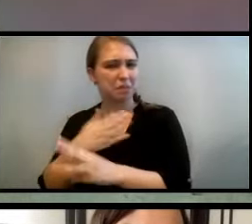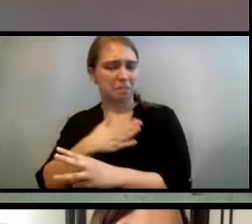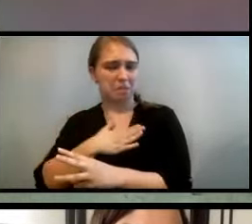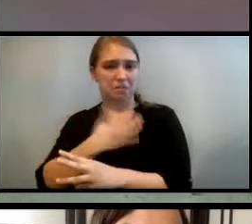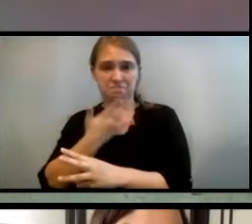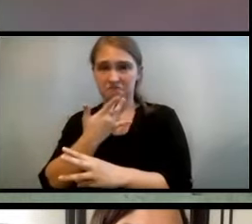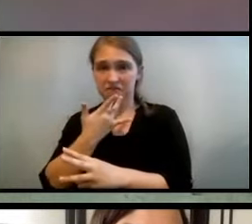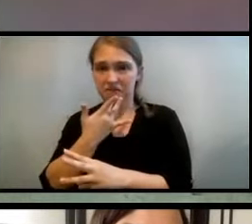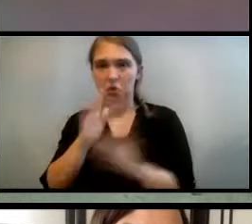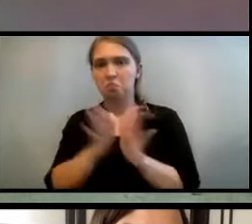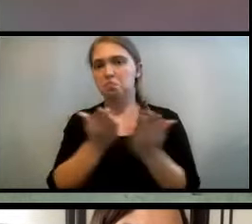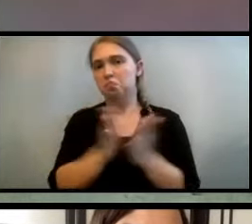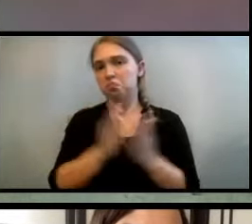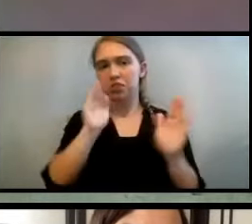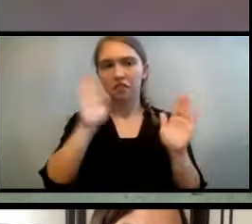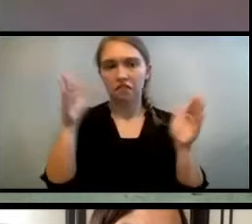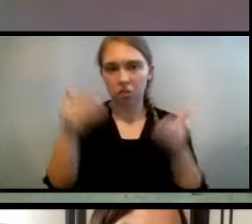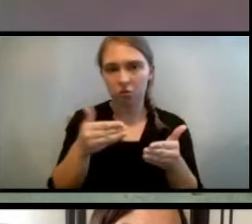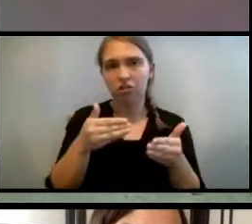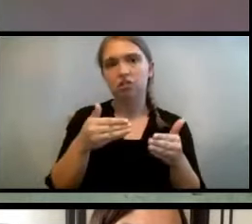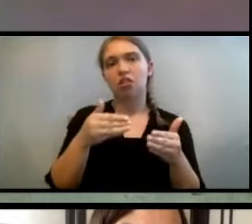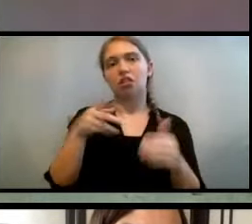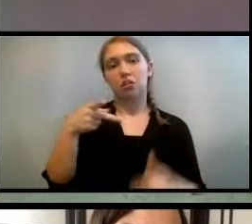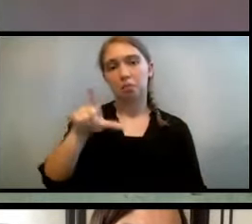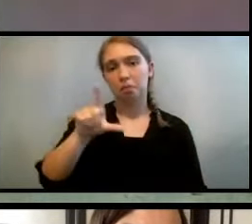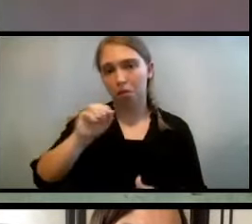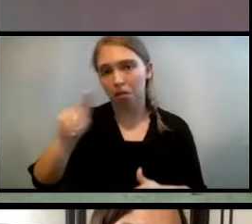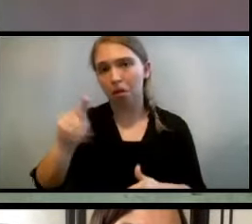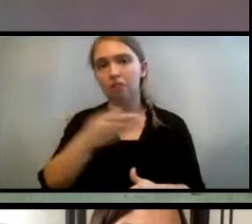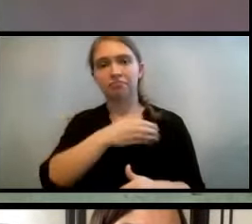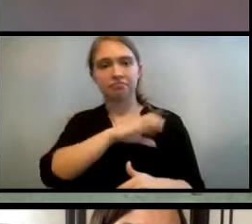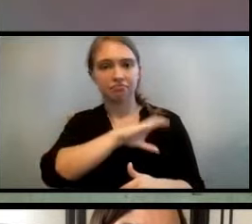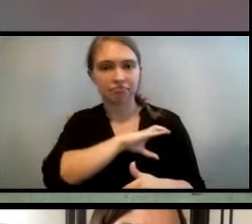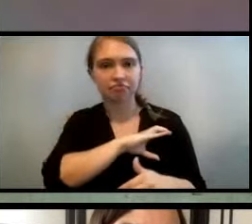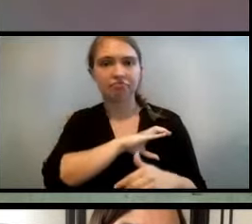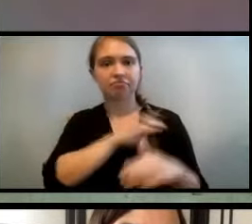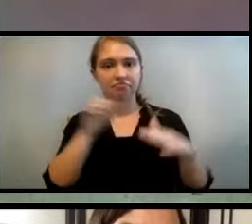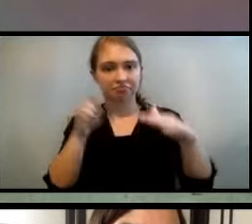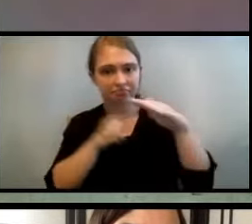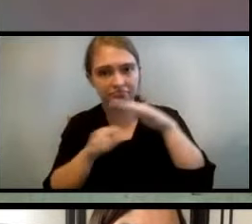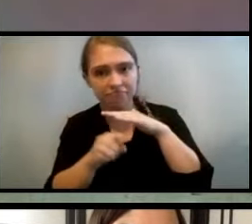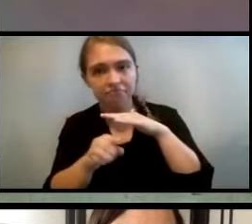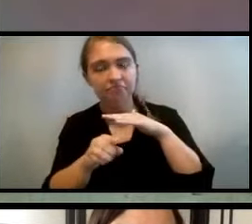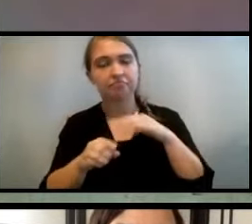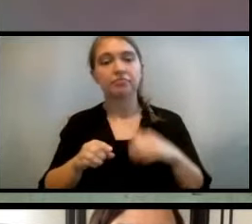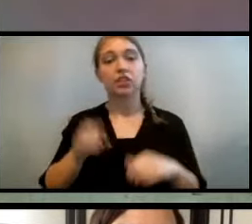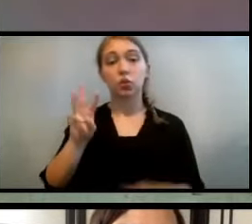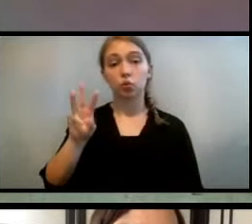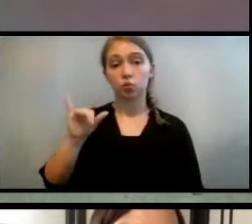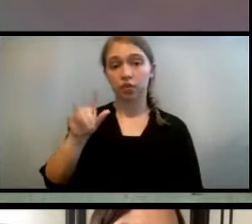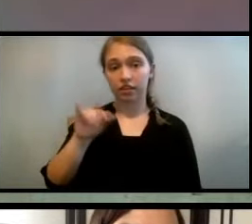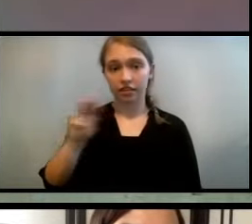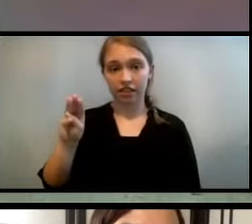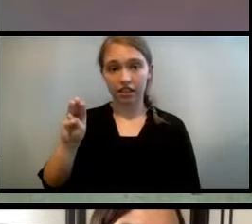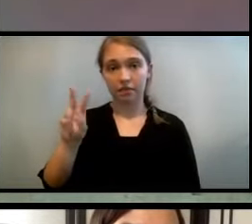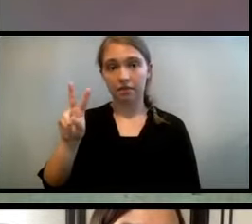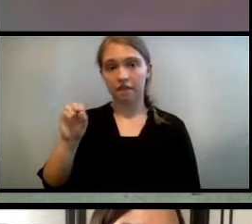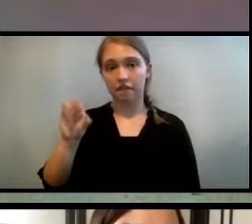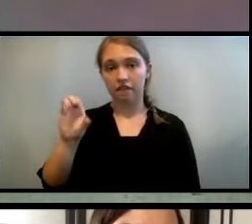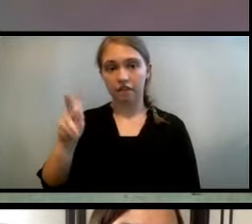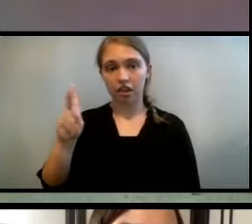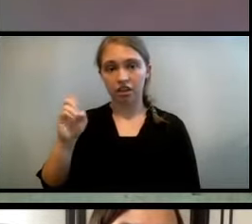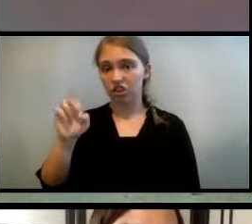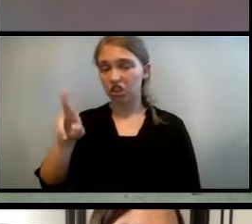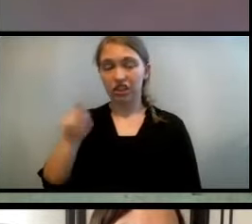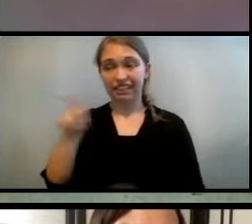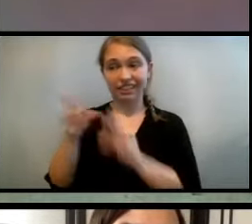adventure. And I like a line from William Faulkner's Nobel Prize speech where he says, the only thing worth writing about is the human heart in